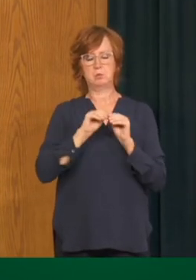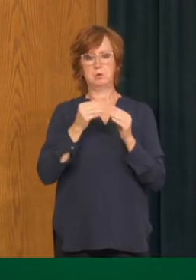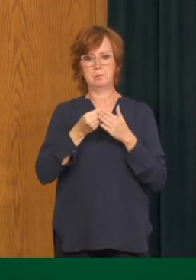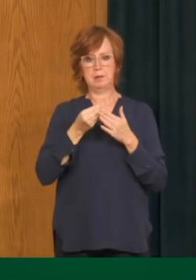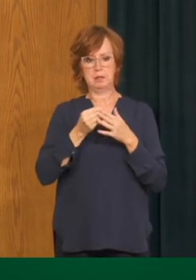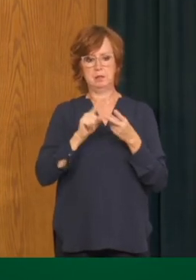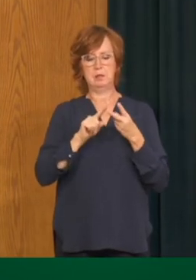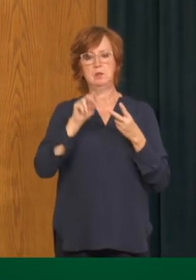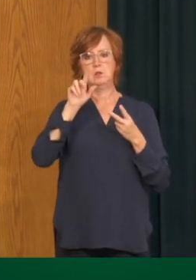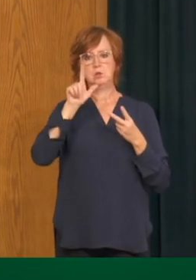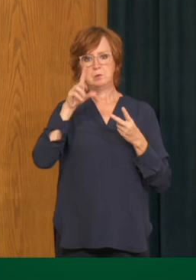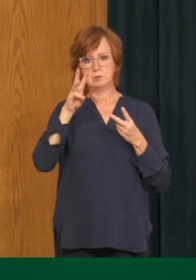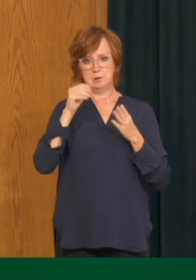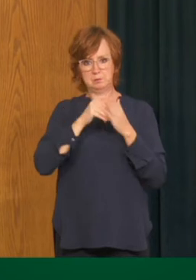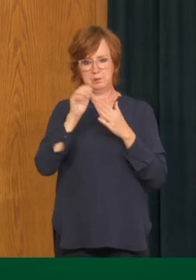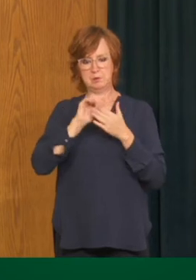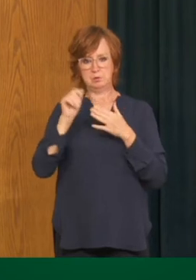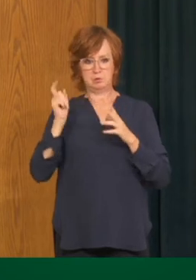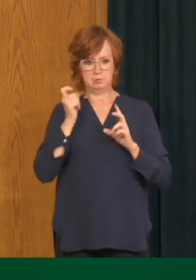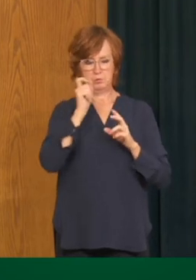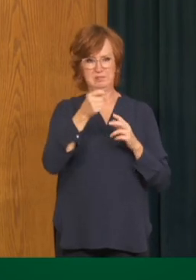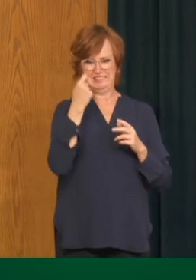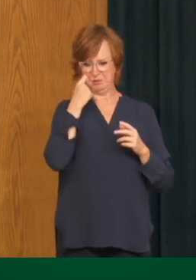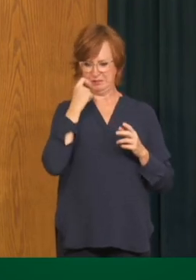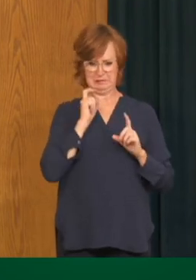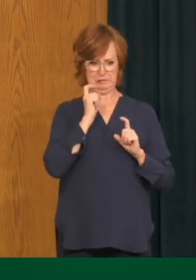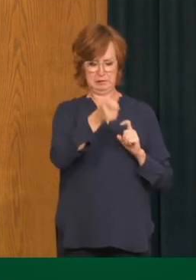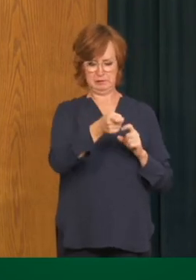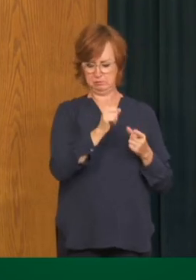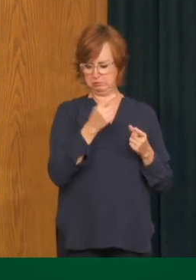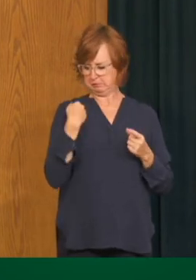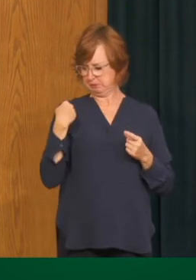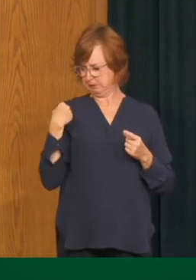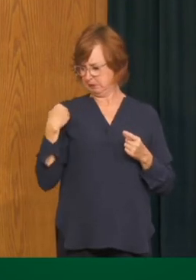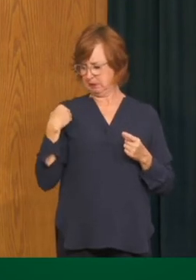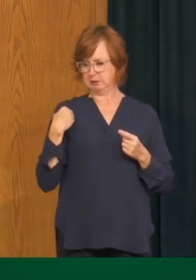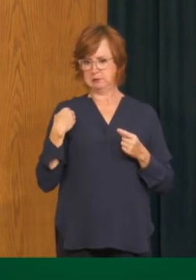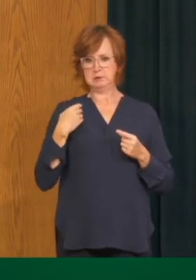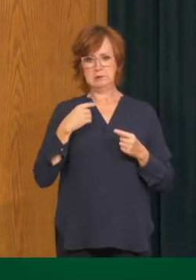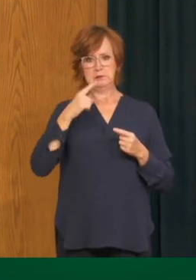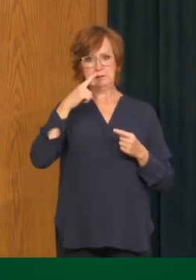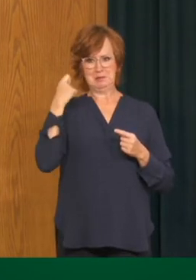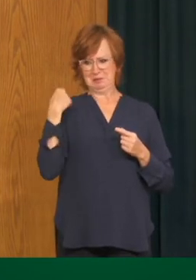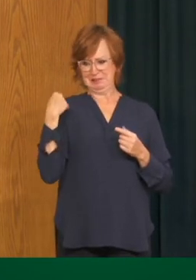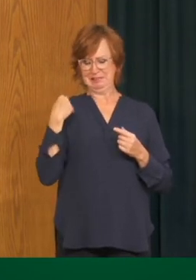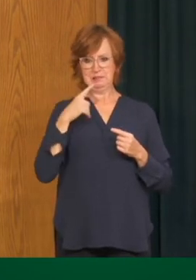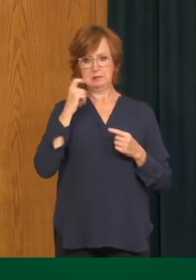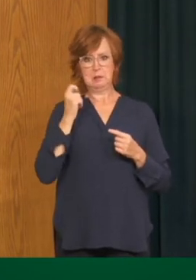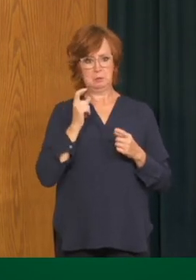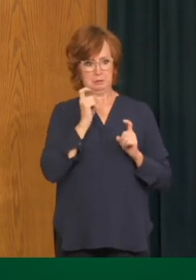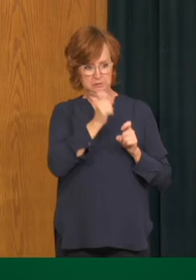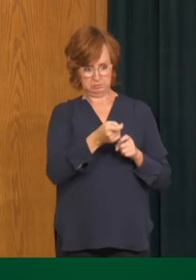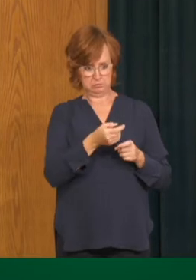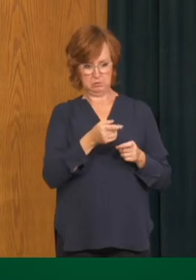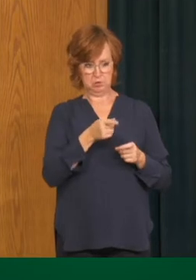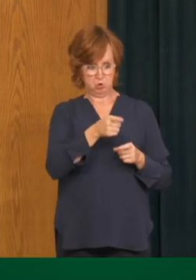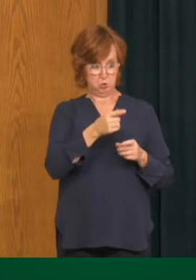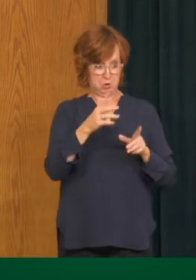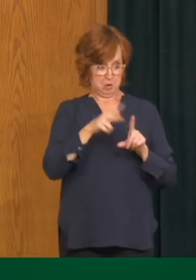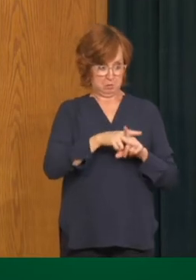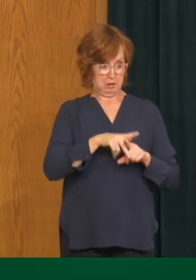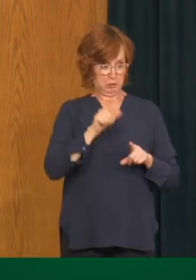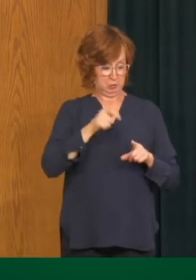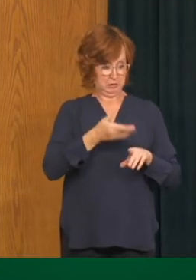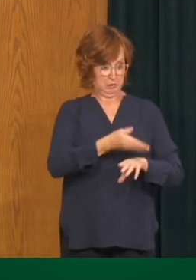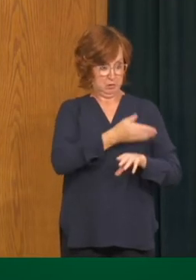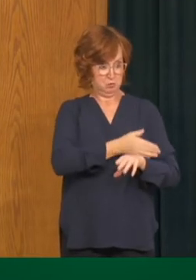$26 million that was provided very recently, as this past summer, on a priority basis through applications that came